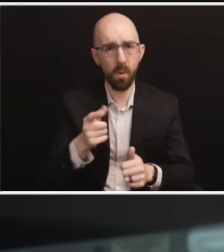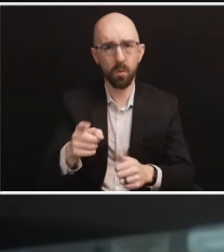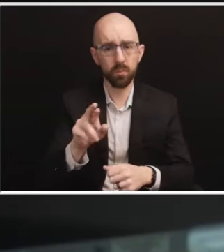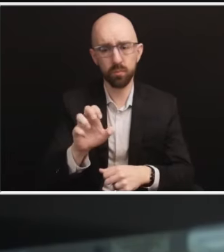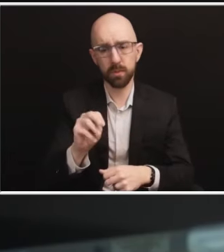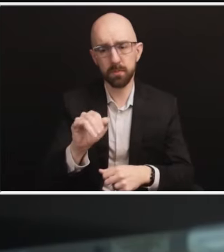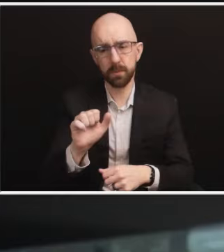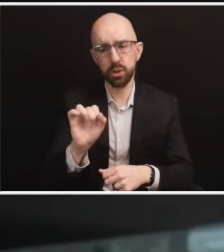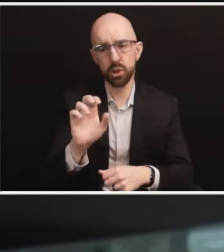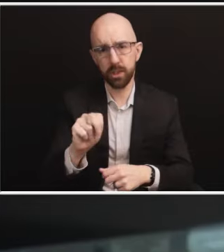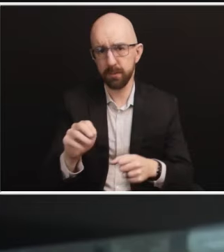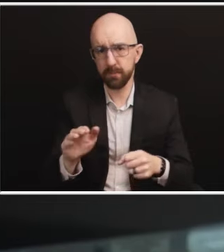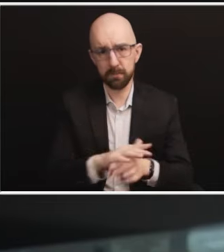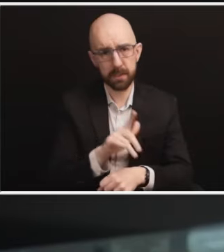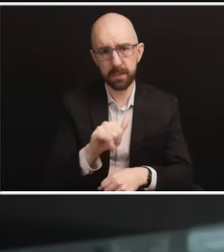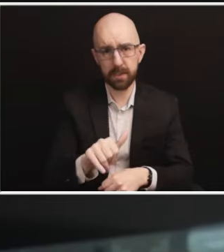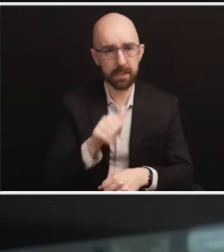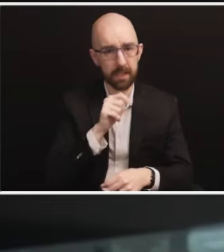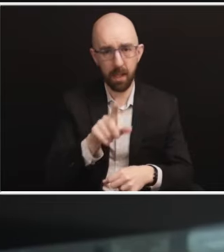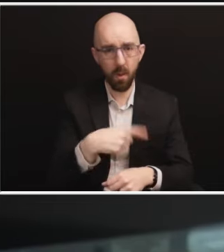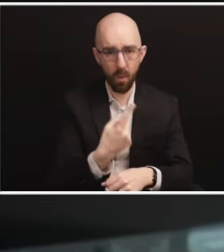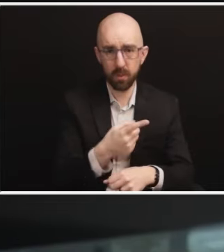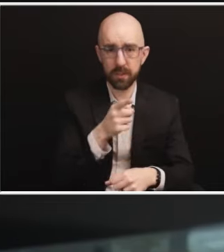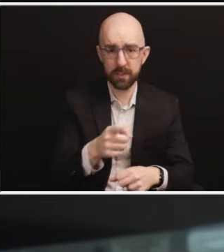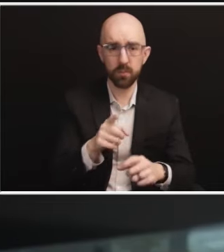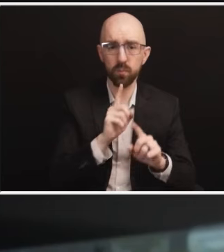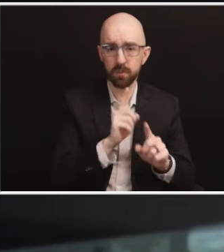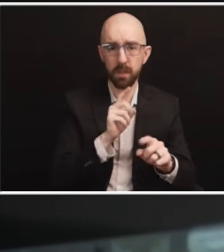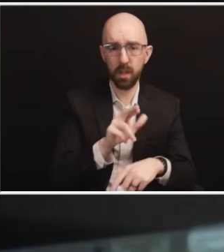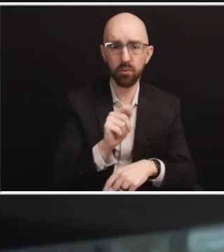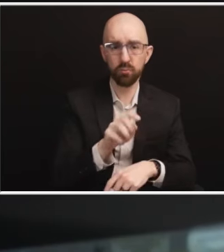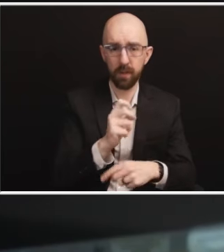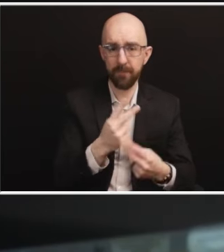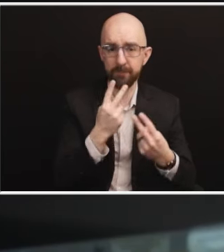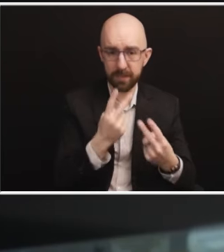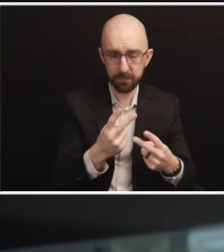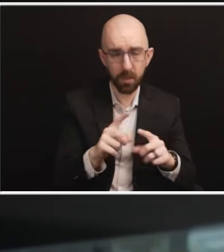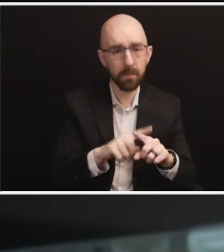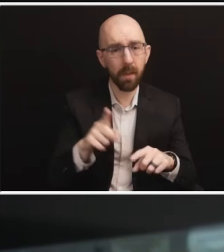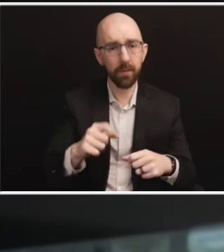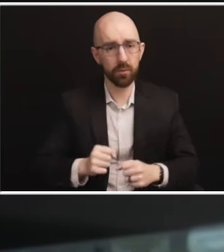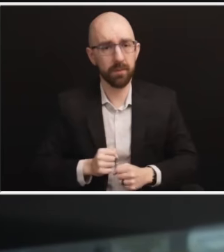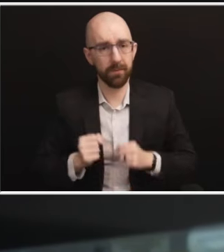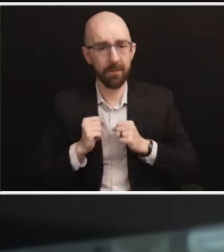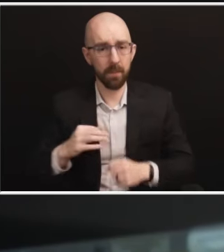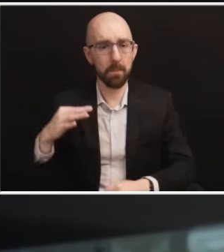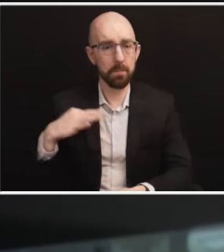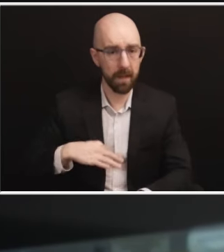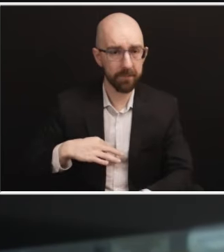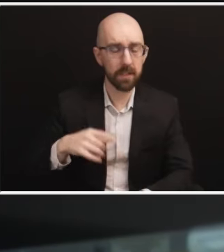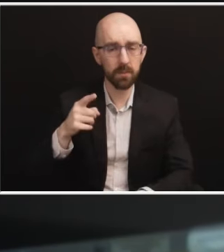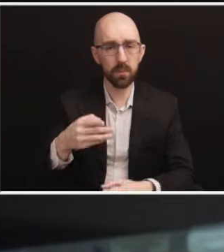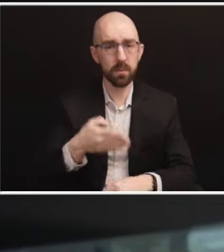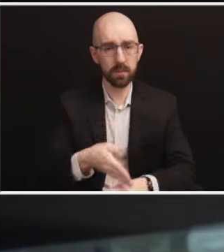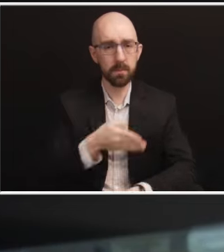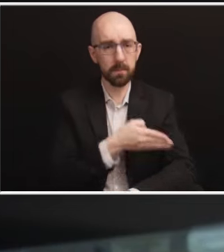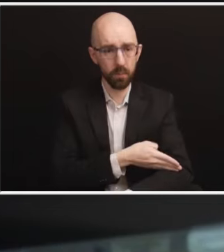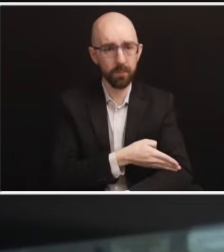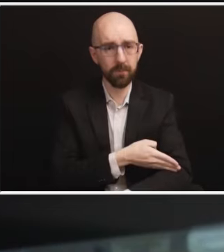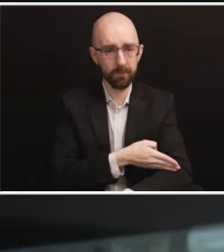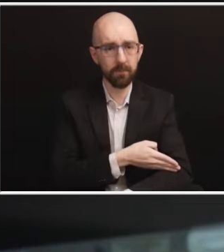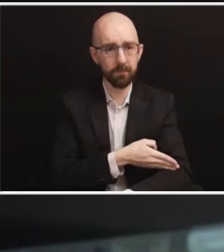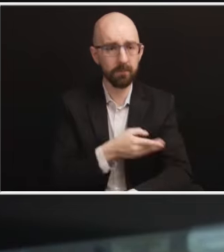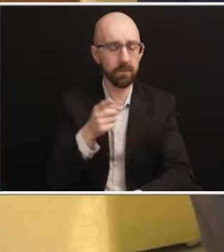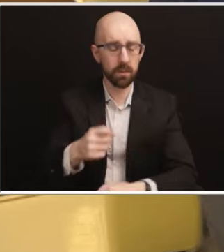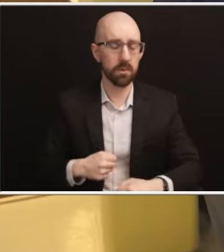studies has shown not only these response rate was visible, but there was a survival benefit. So this has improved the survival for these